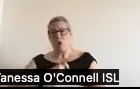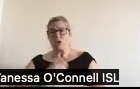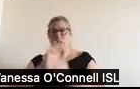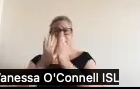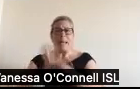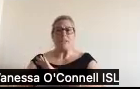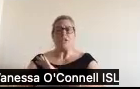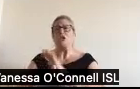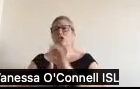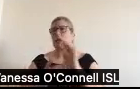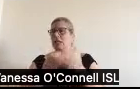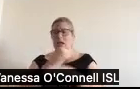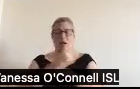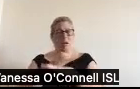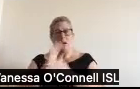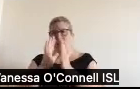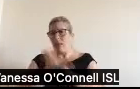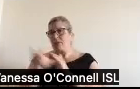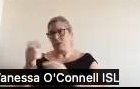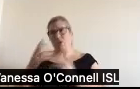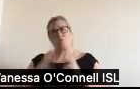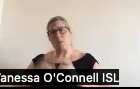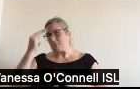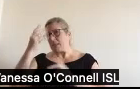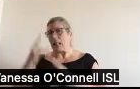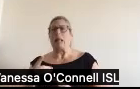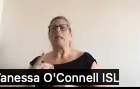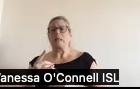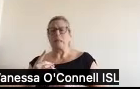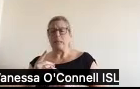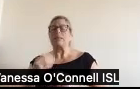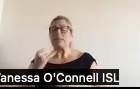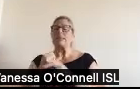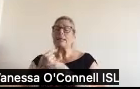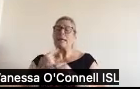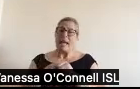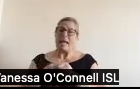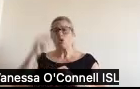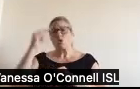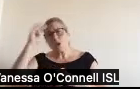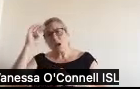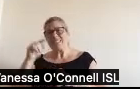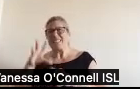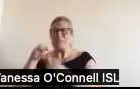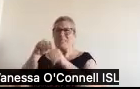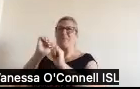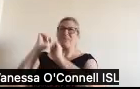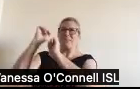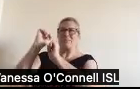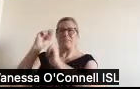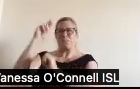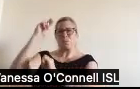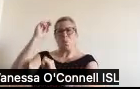these women's like mental health. In Northern Ireland, again, it's kind of specific because there is